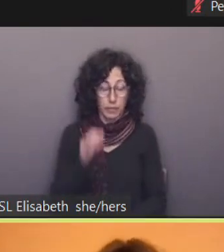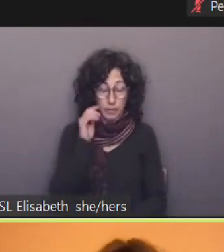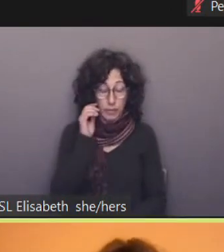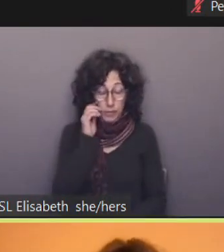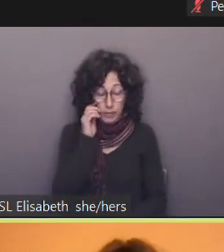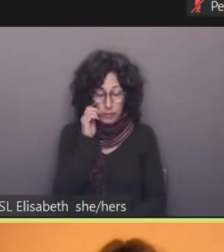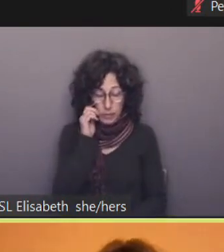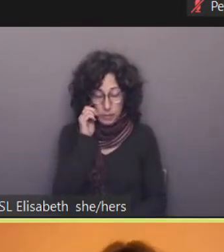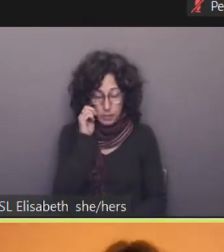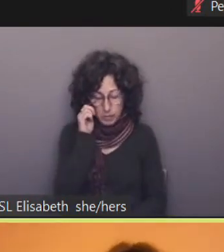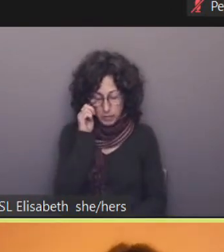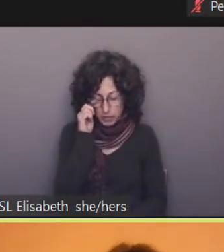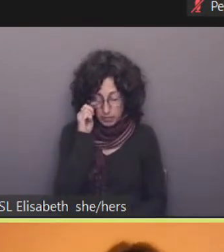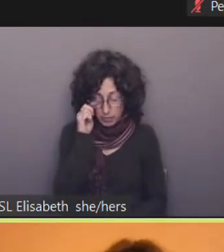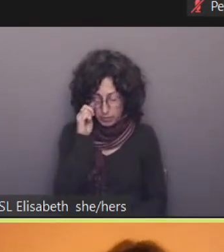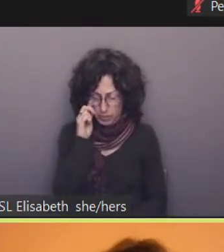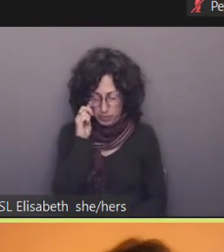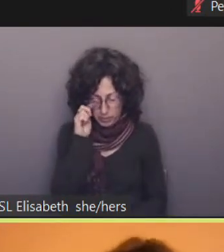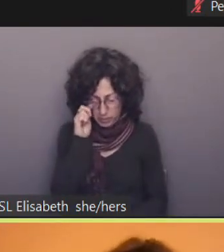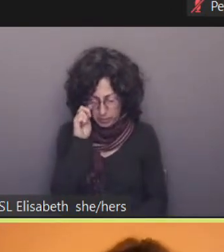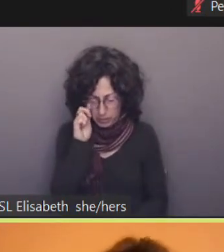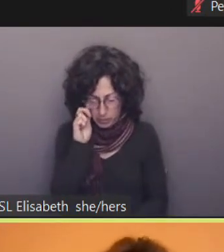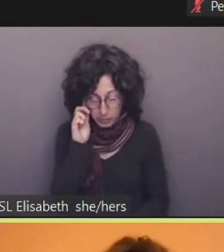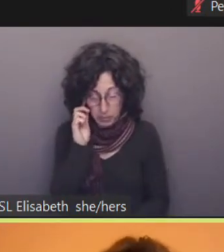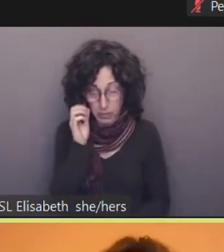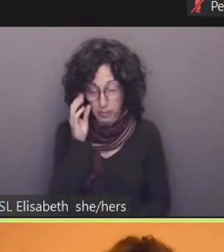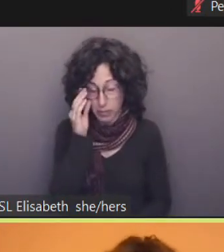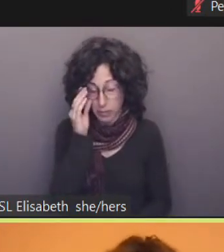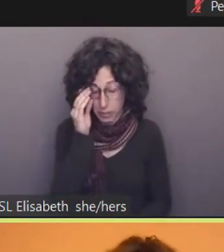Thank you, Dr. Atkinson. This question is